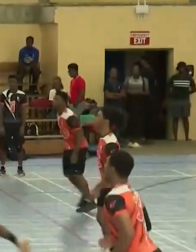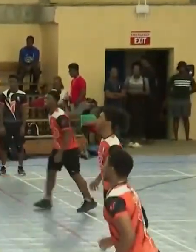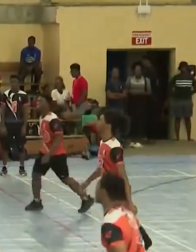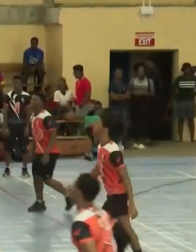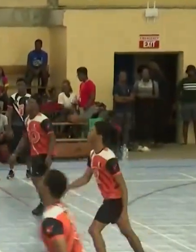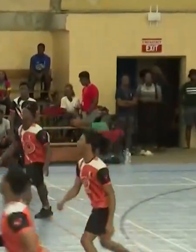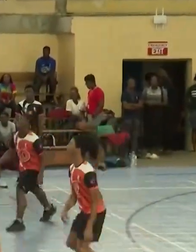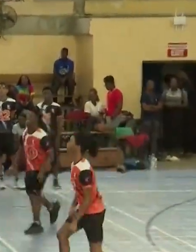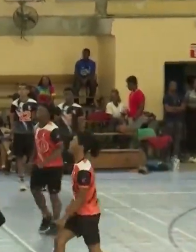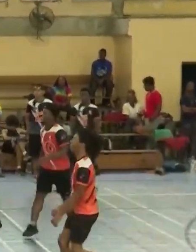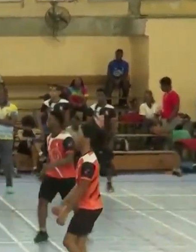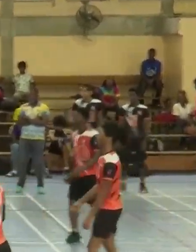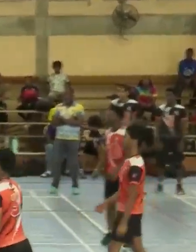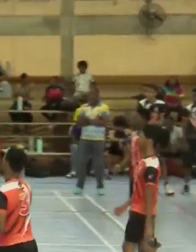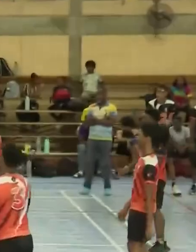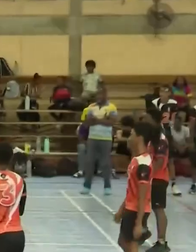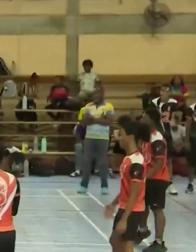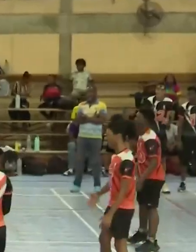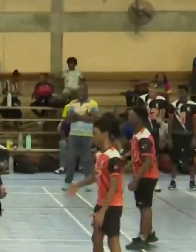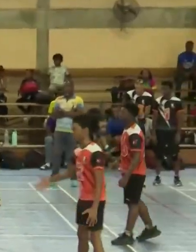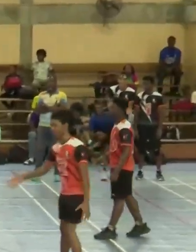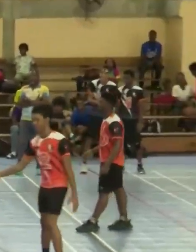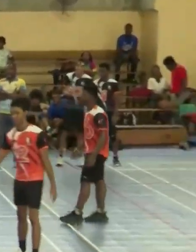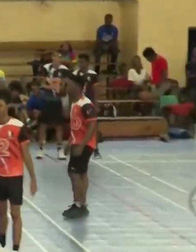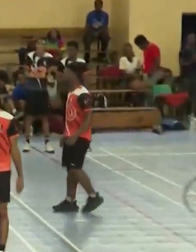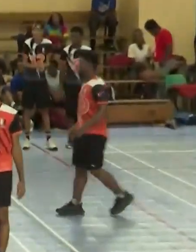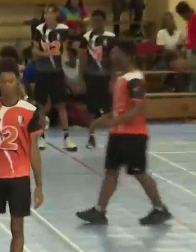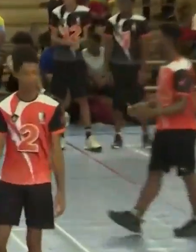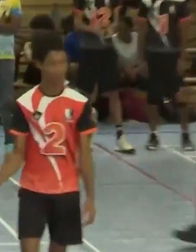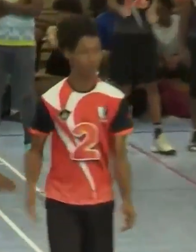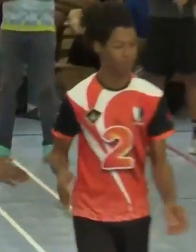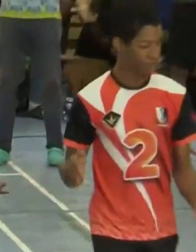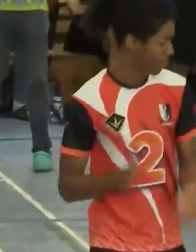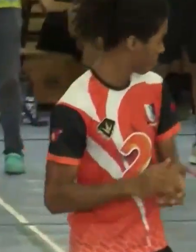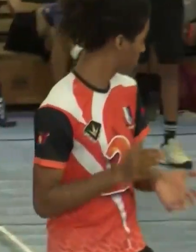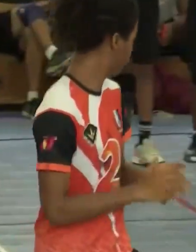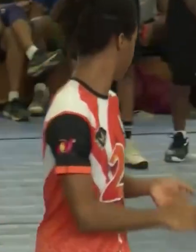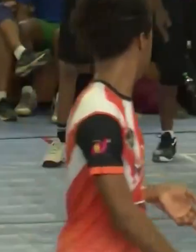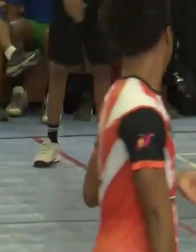25-20, winning the match 2-0. Anmore Goodrich Boyce,